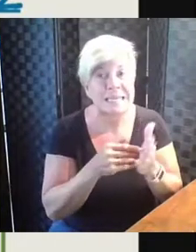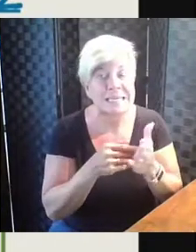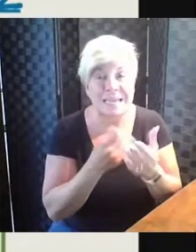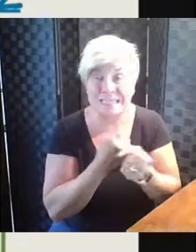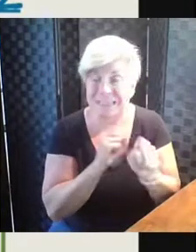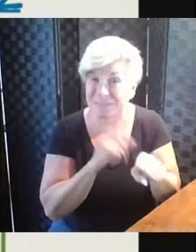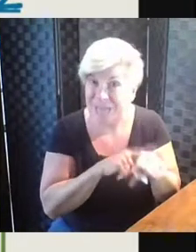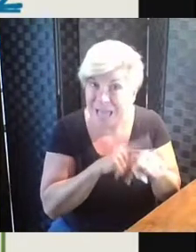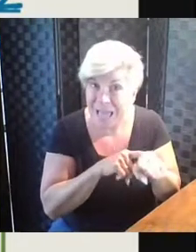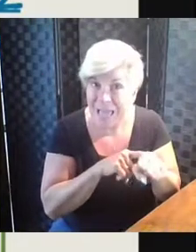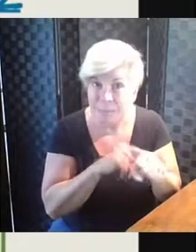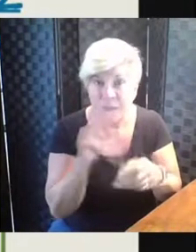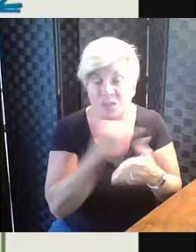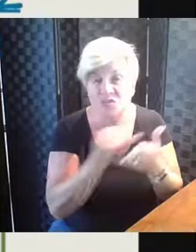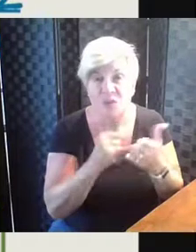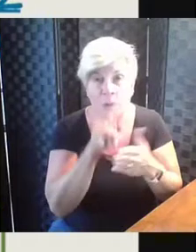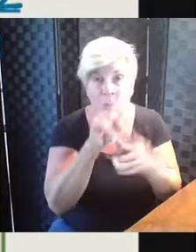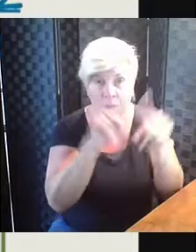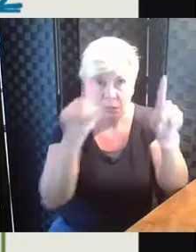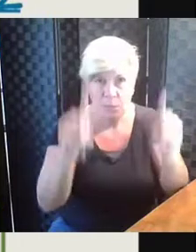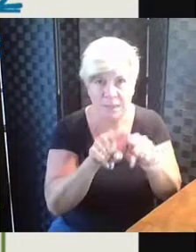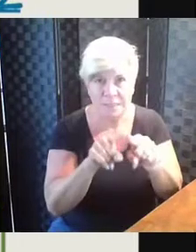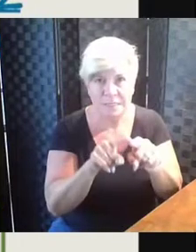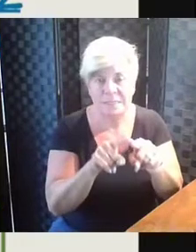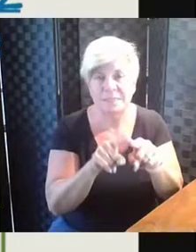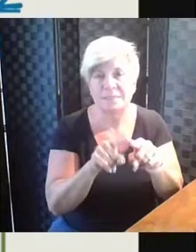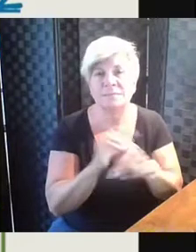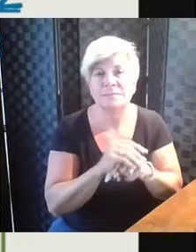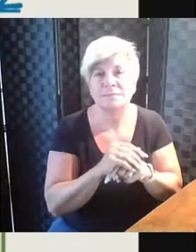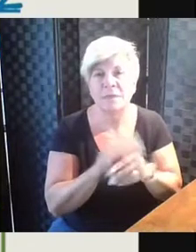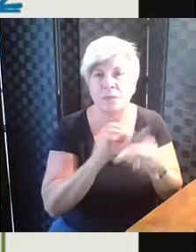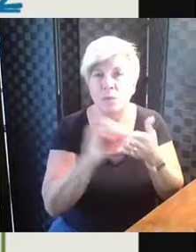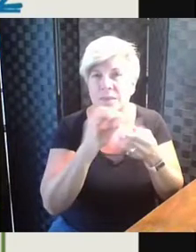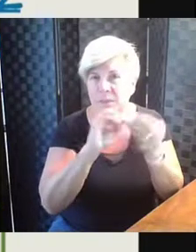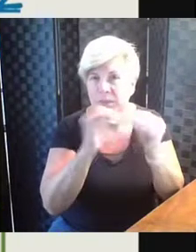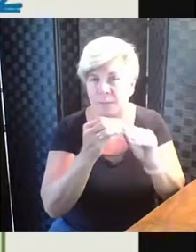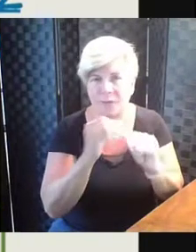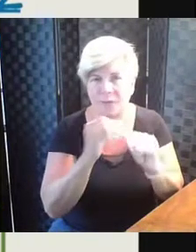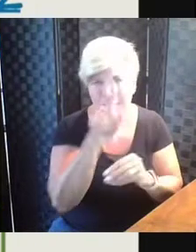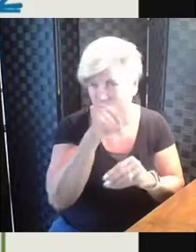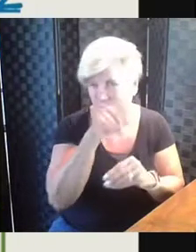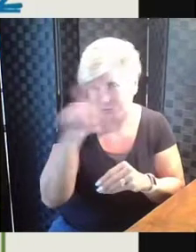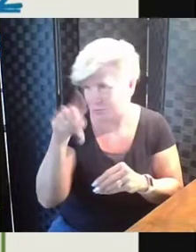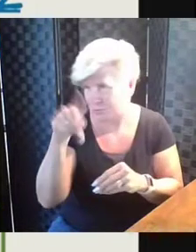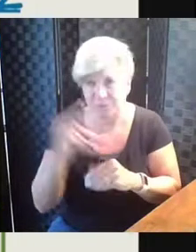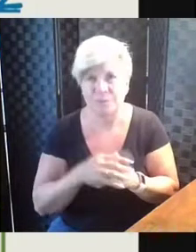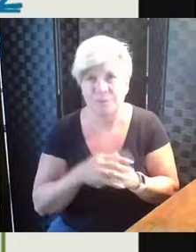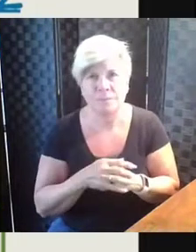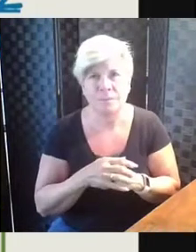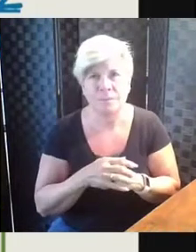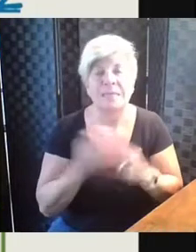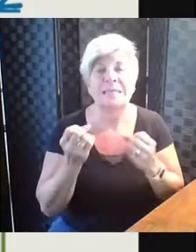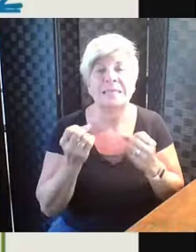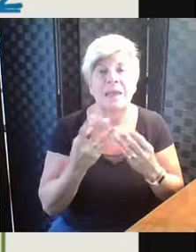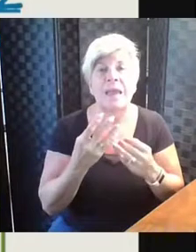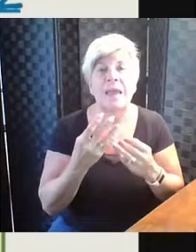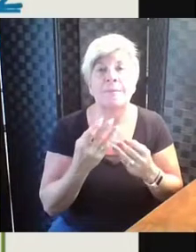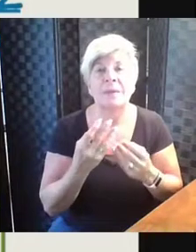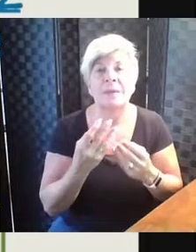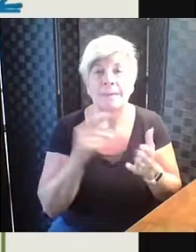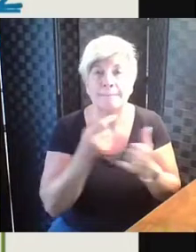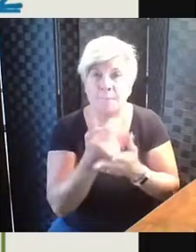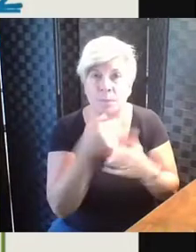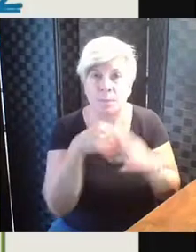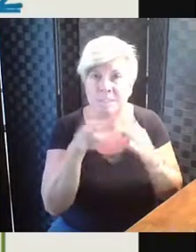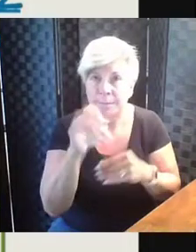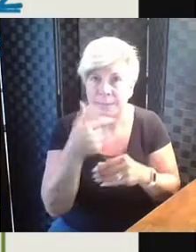some time by just drawing one rectangle instead of 2 circles. Okay, let's keep reading. How many marbles are in the